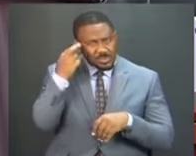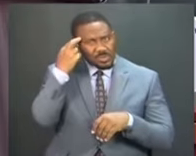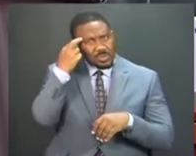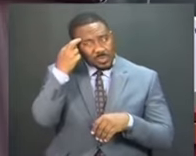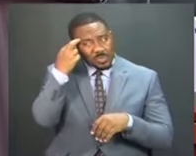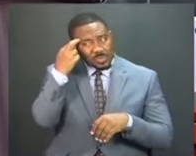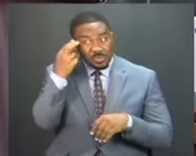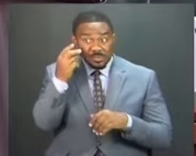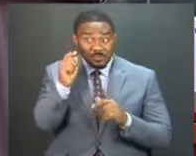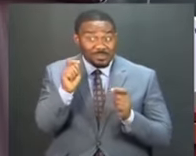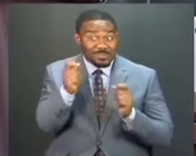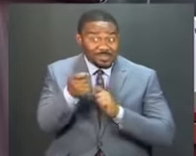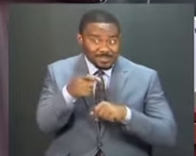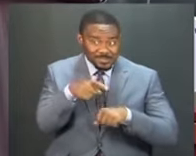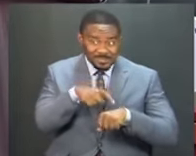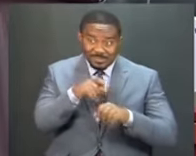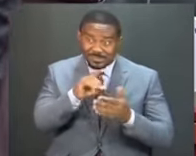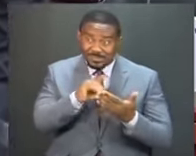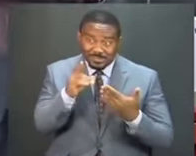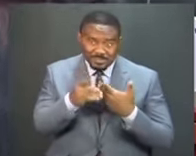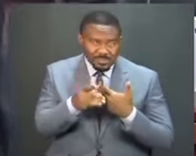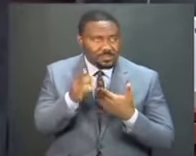we'll consider it as a House. Thank you, Mr. Speaker.